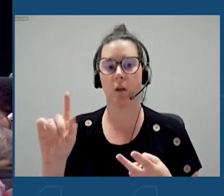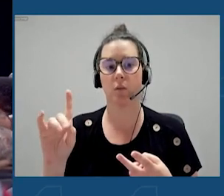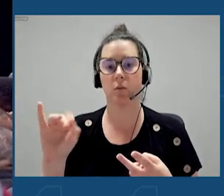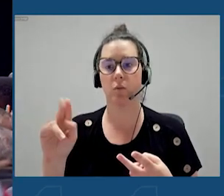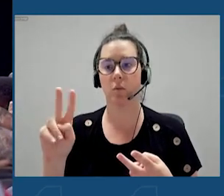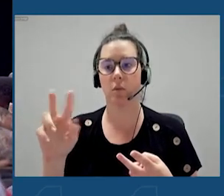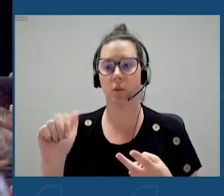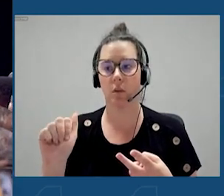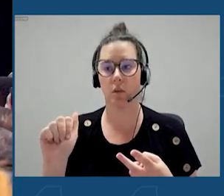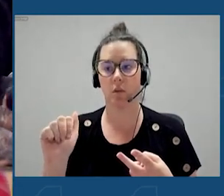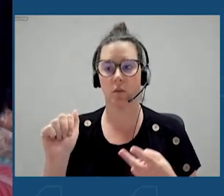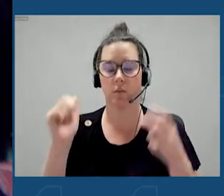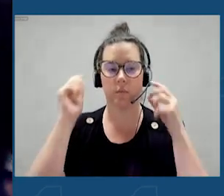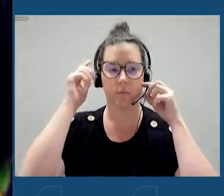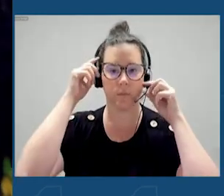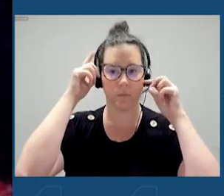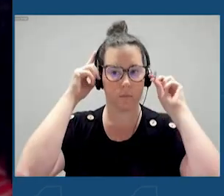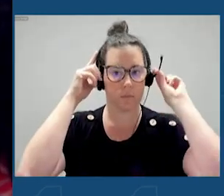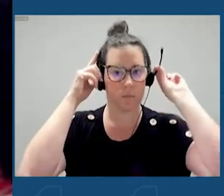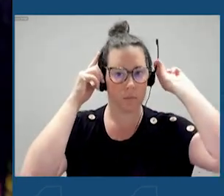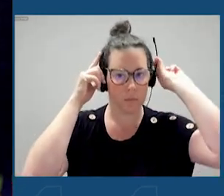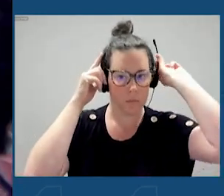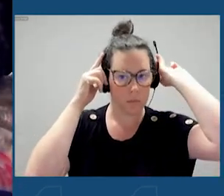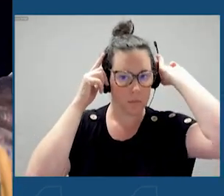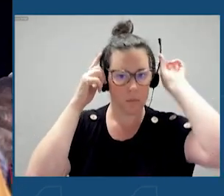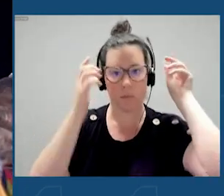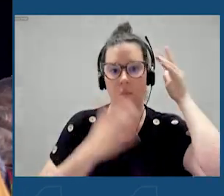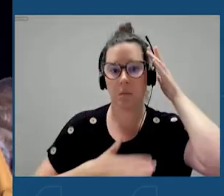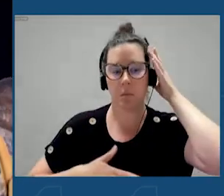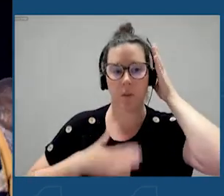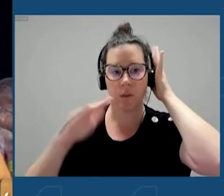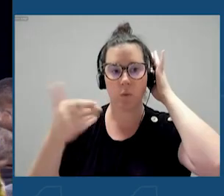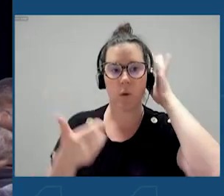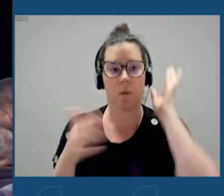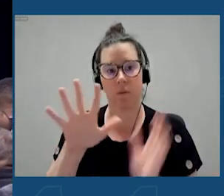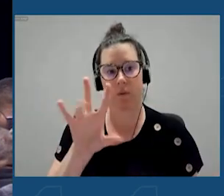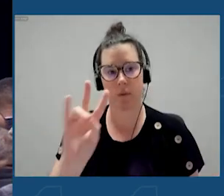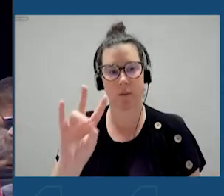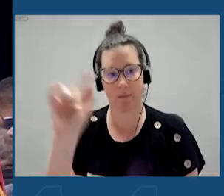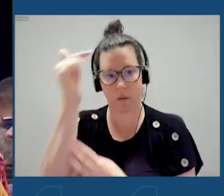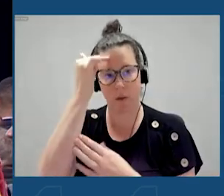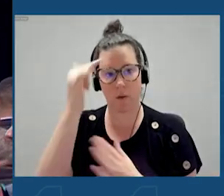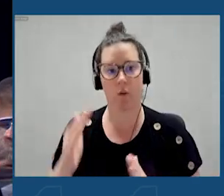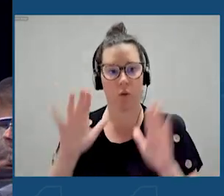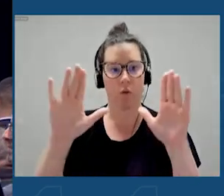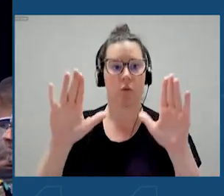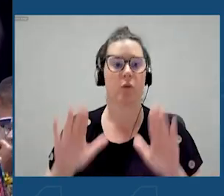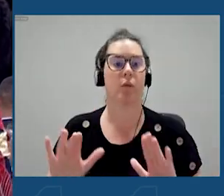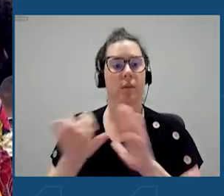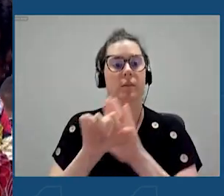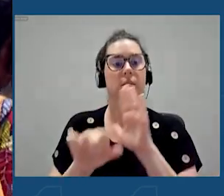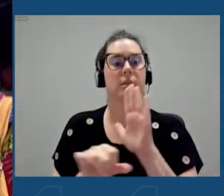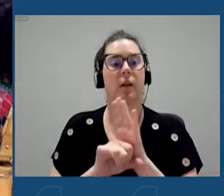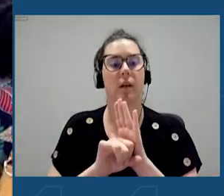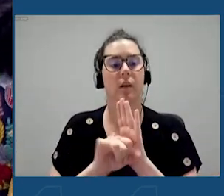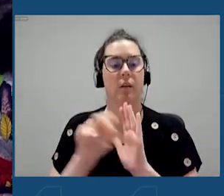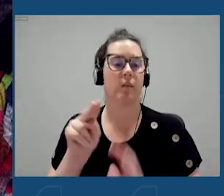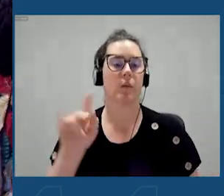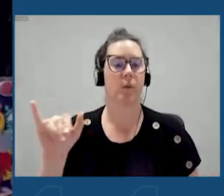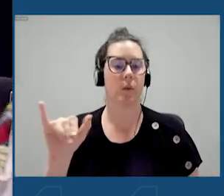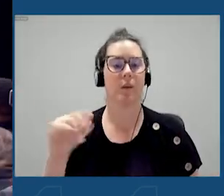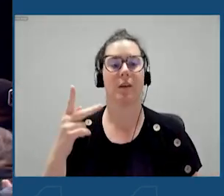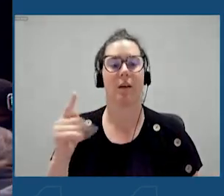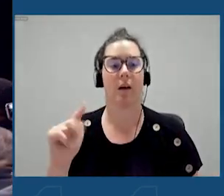And ladies and gentlemen, please welcome the 57th Governor of the great state of New York, Governor Kathy Hochul.